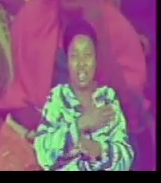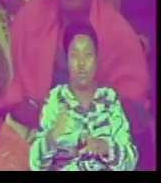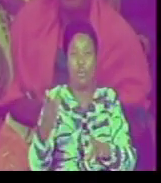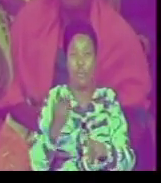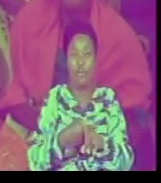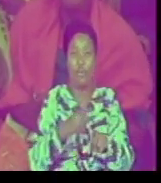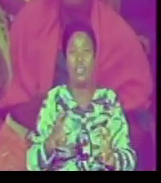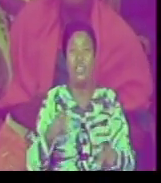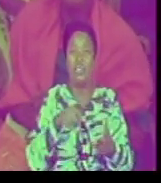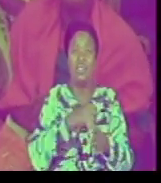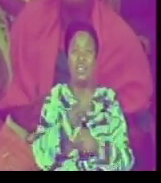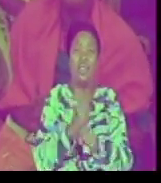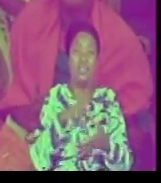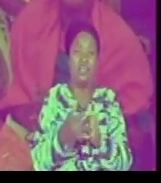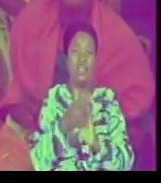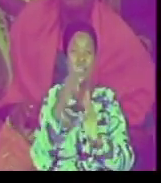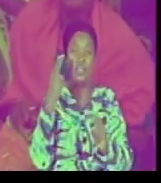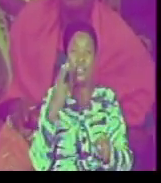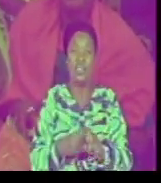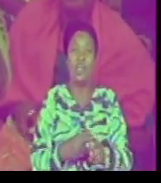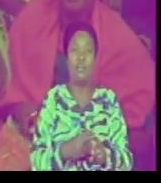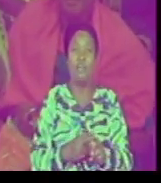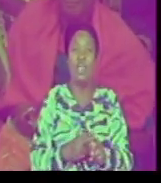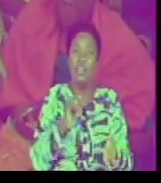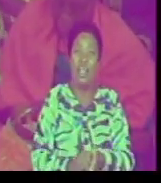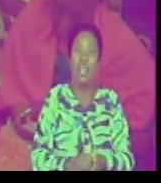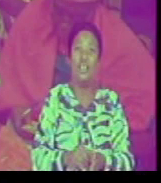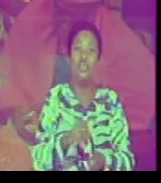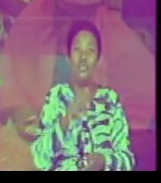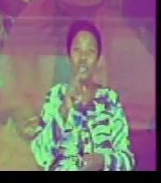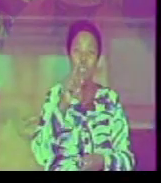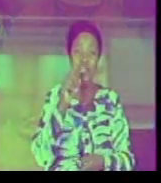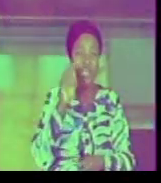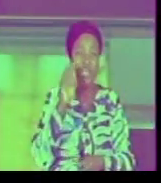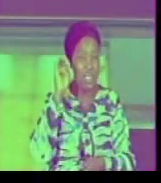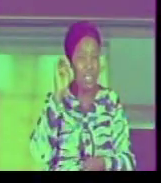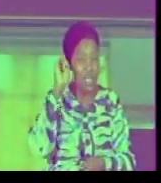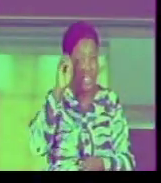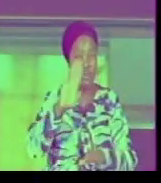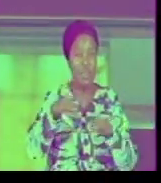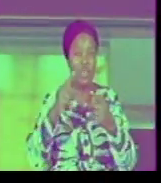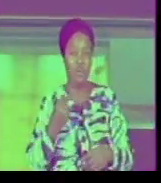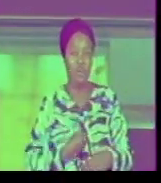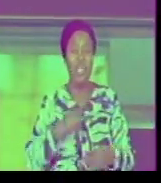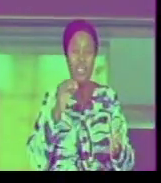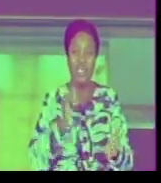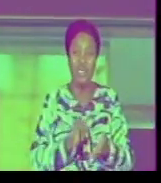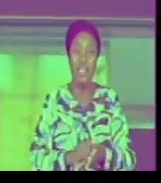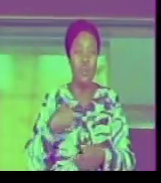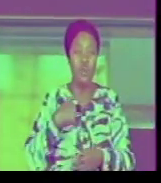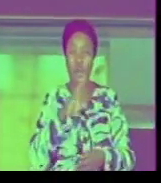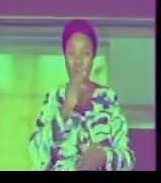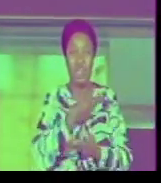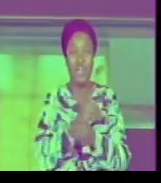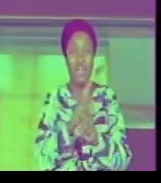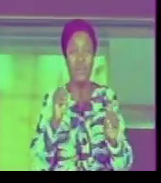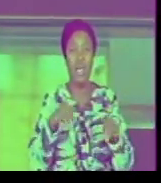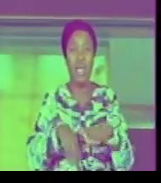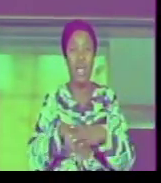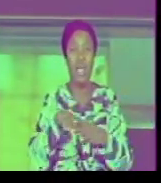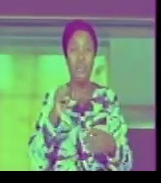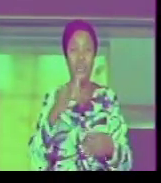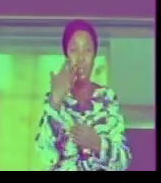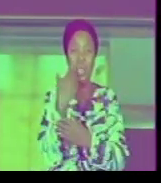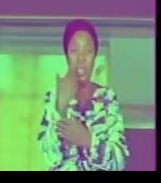name. That he will grant unto us, that we've been delivered out of the hand of our enemies,